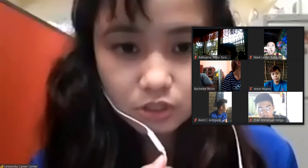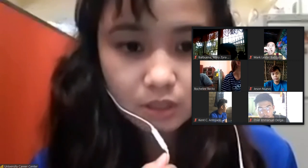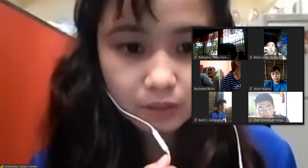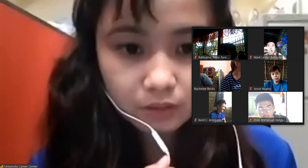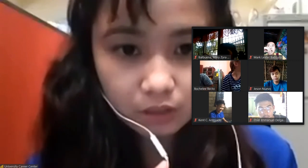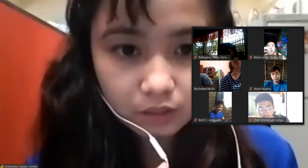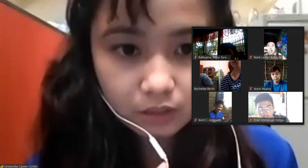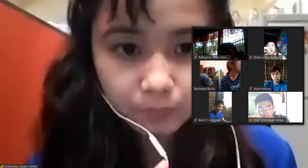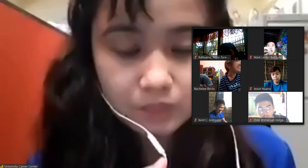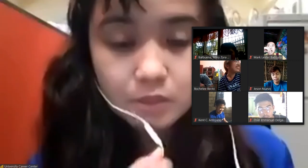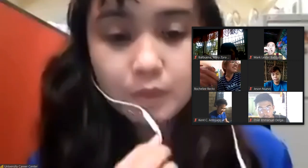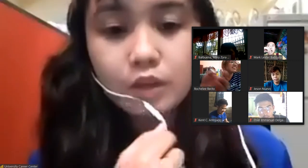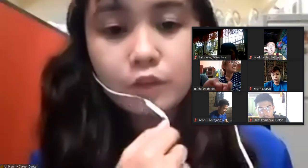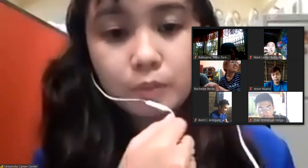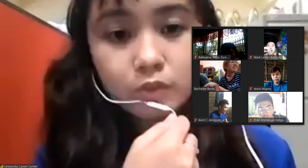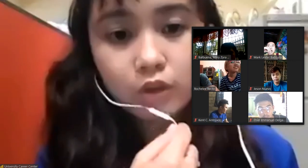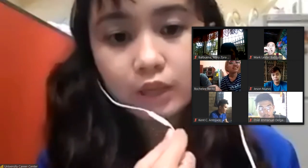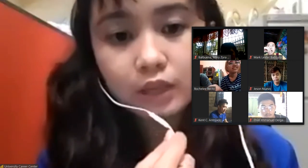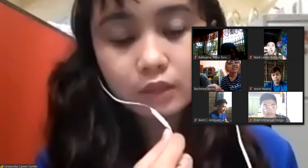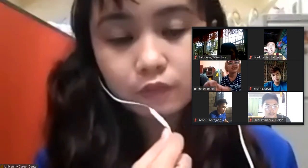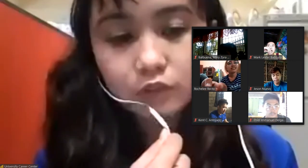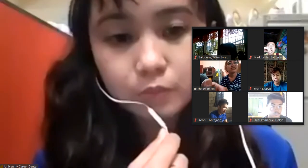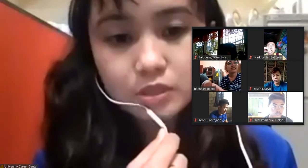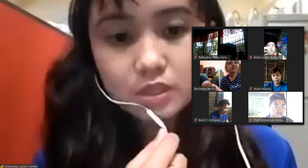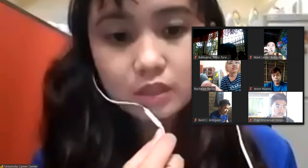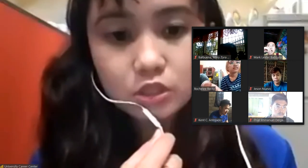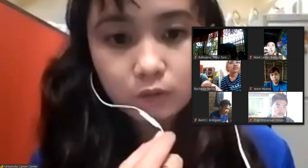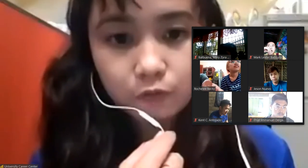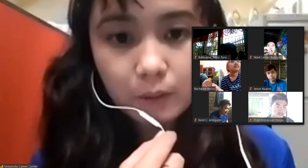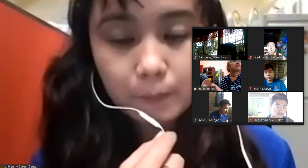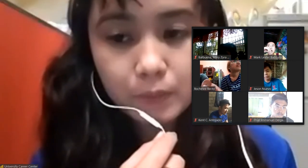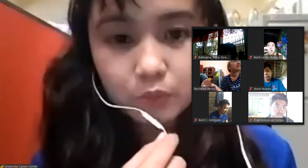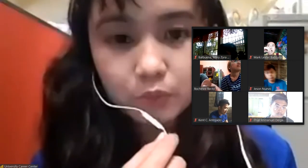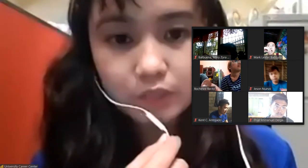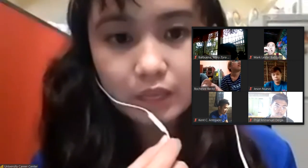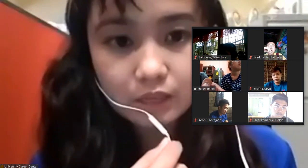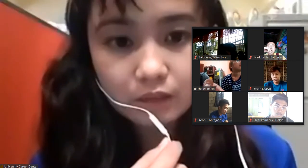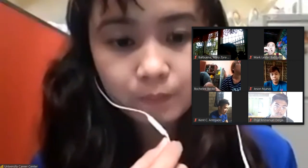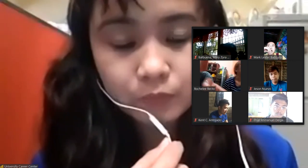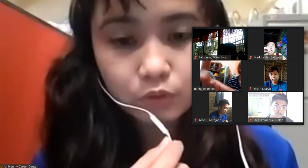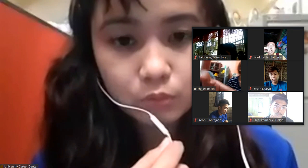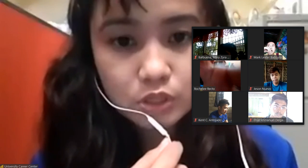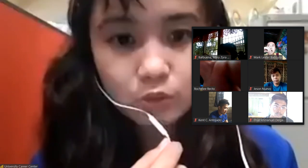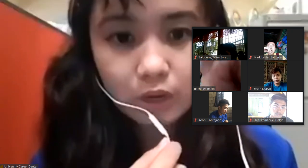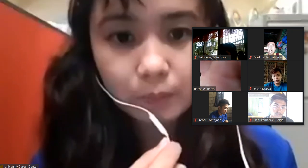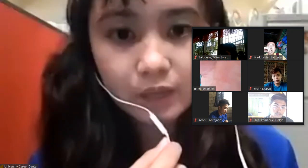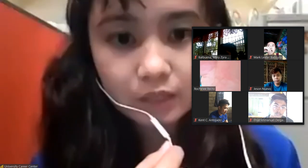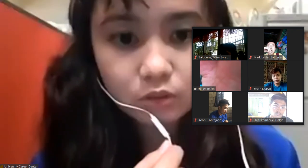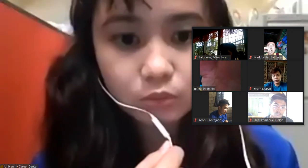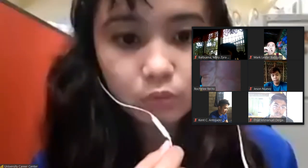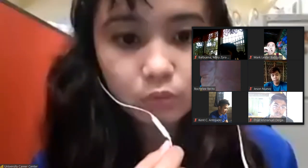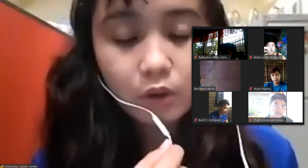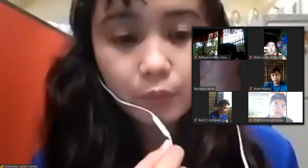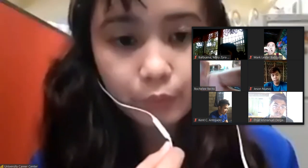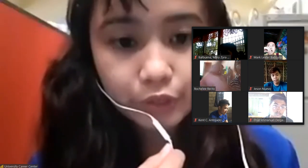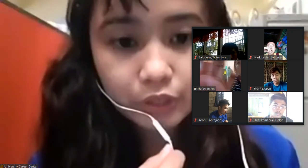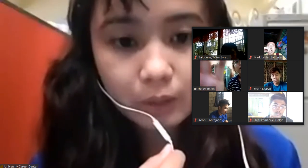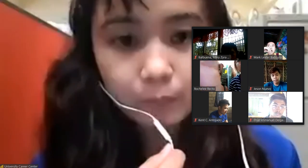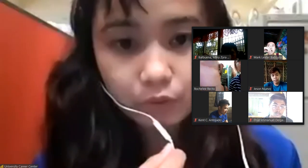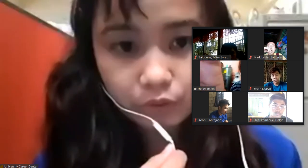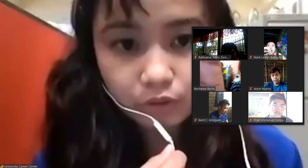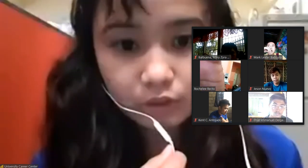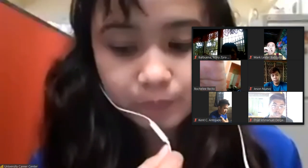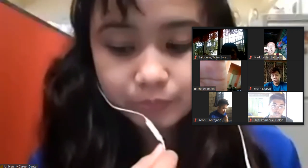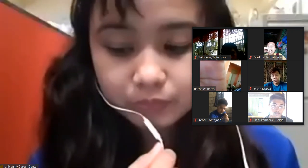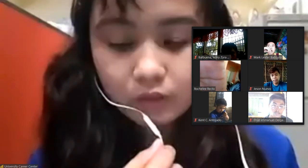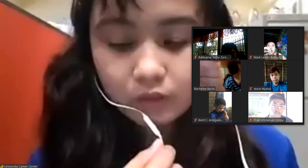search seminar, speaker from Dole, and a video presentation from POEA to those who are planning to work